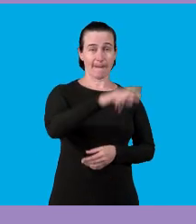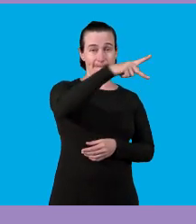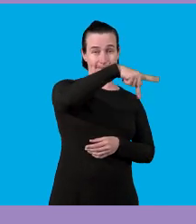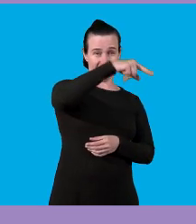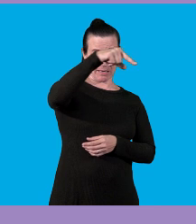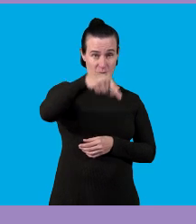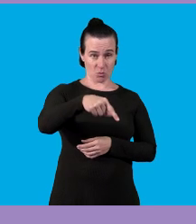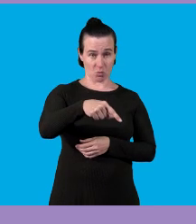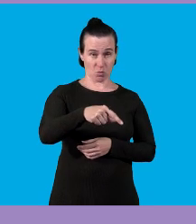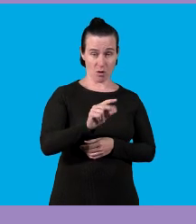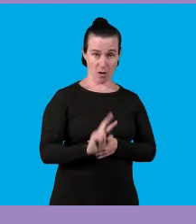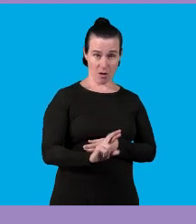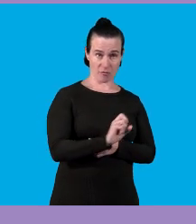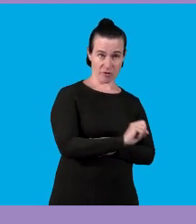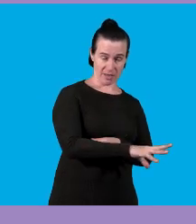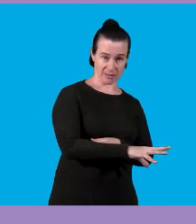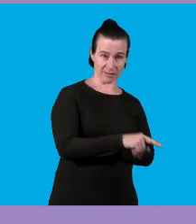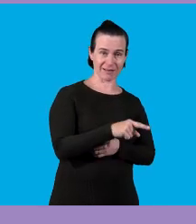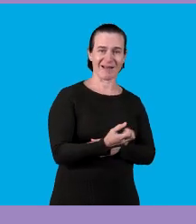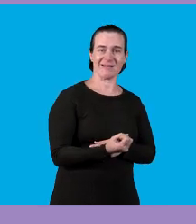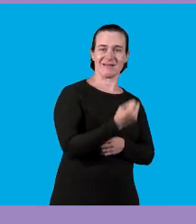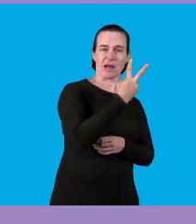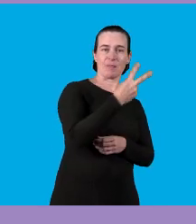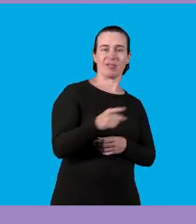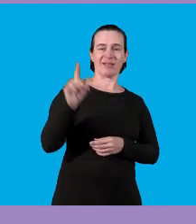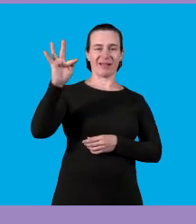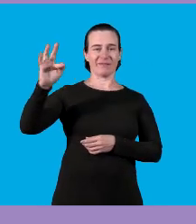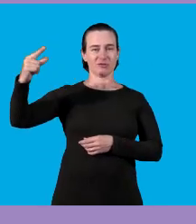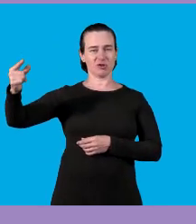PQRS is a double of